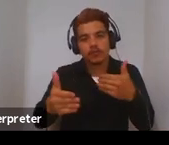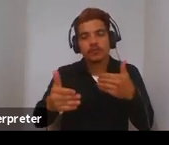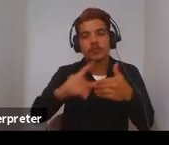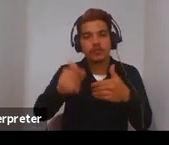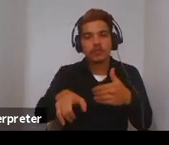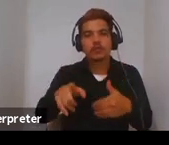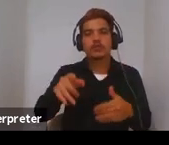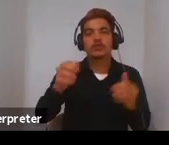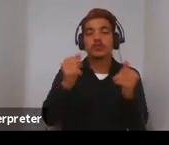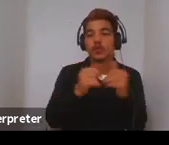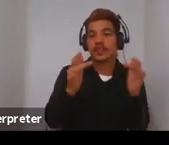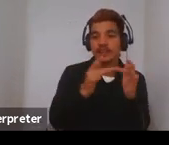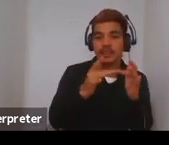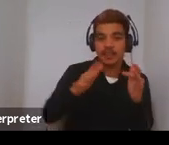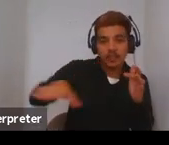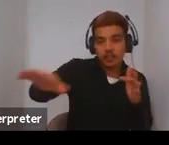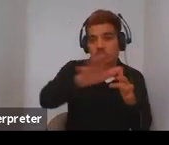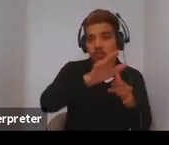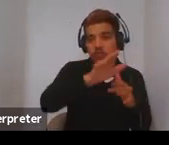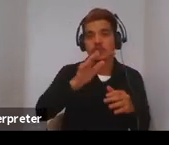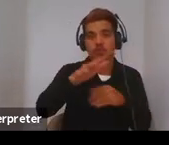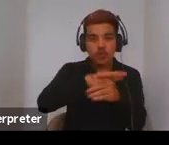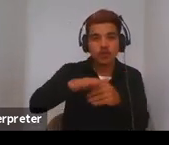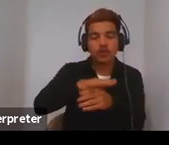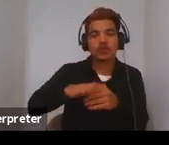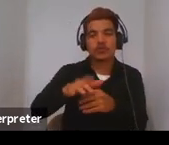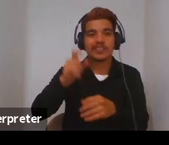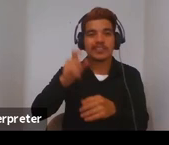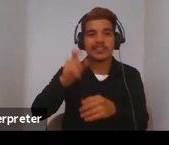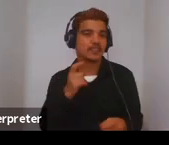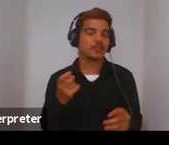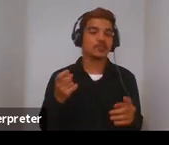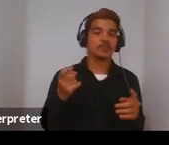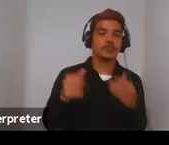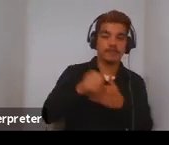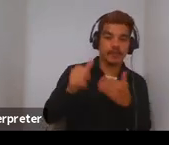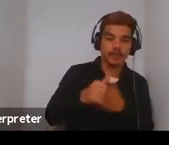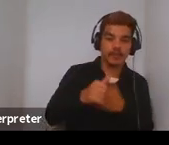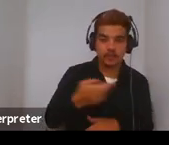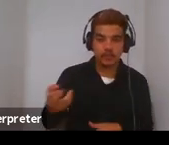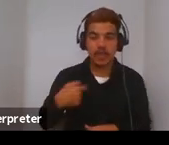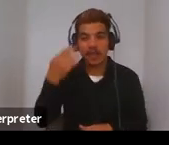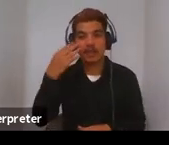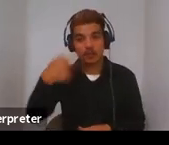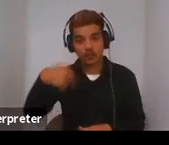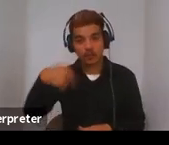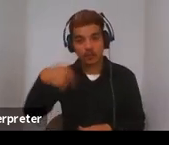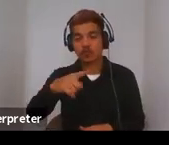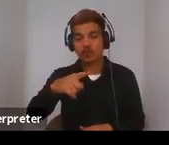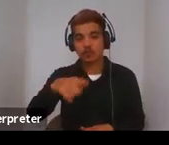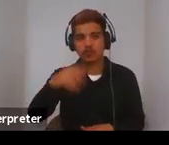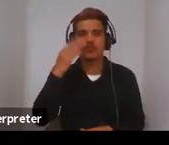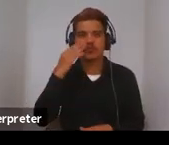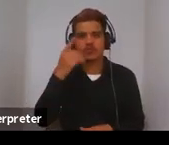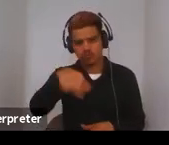with links to your local sexual violence resources. I know that you all already know these